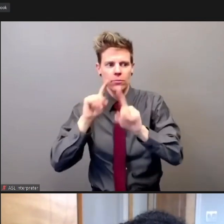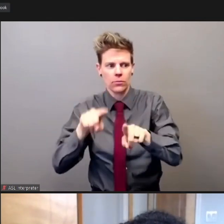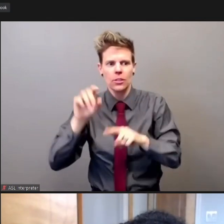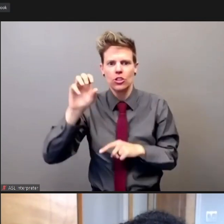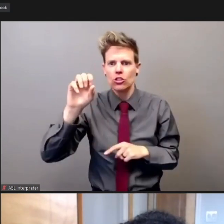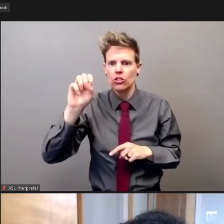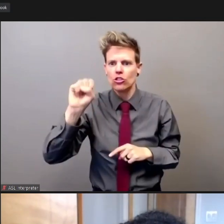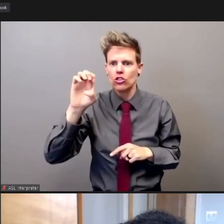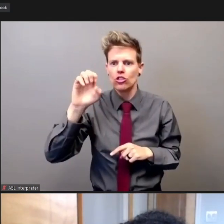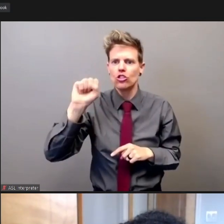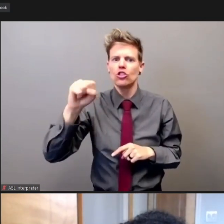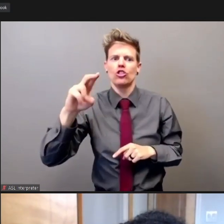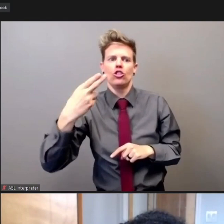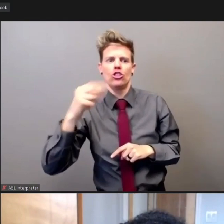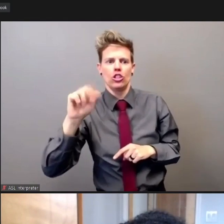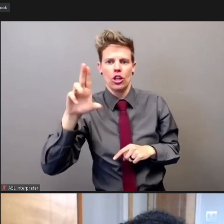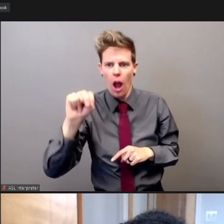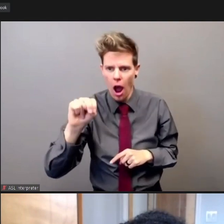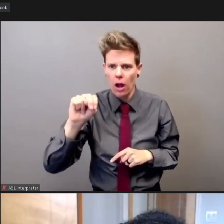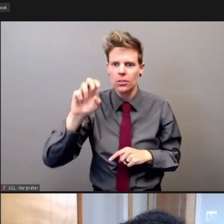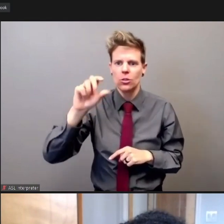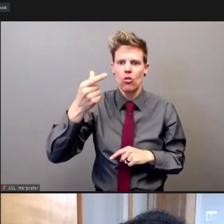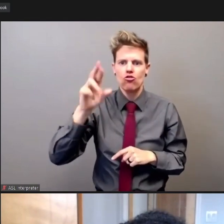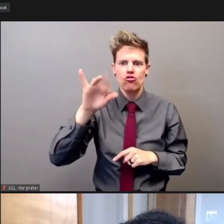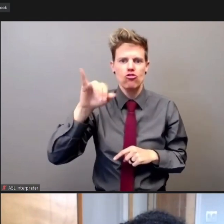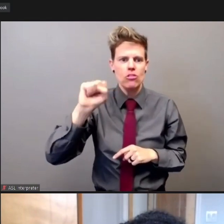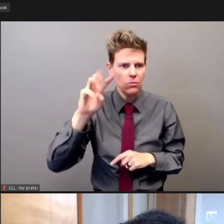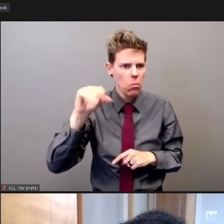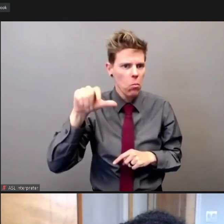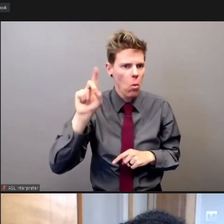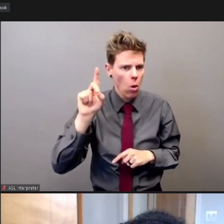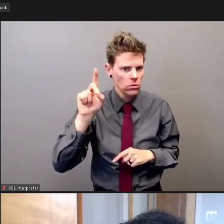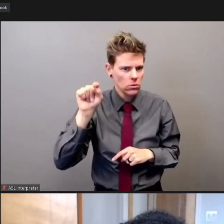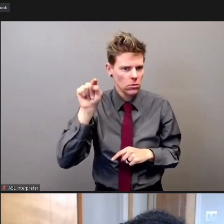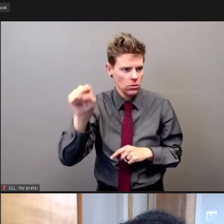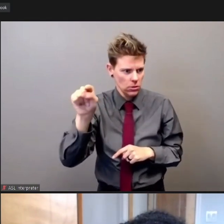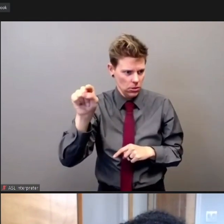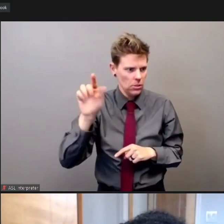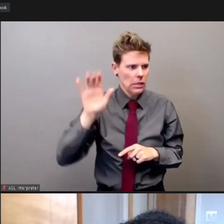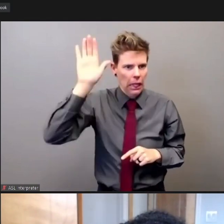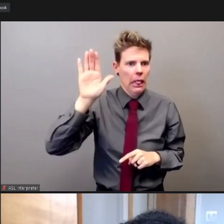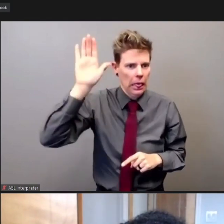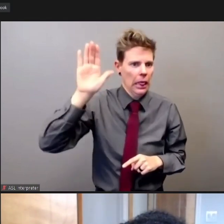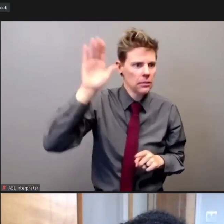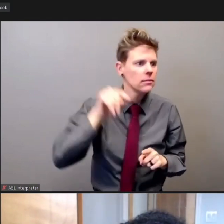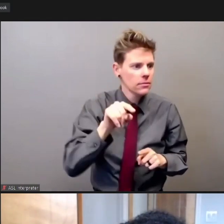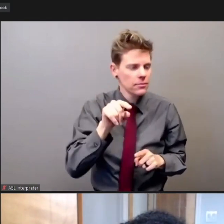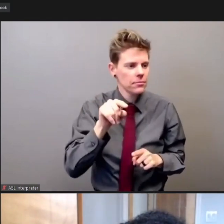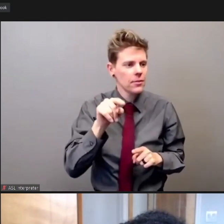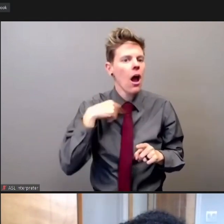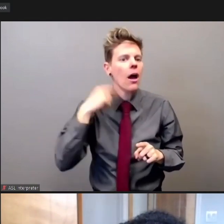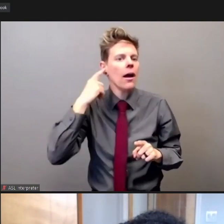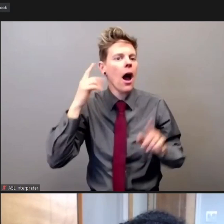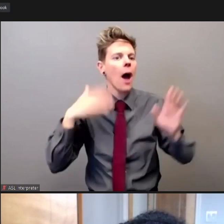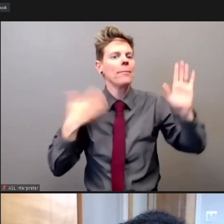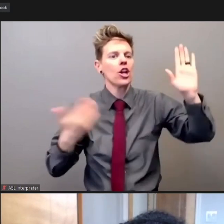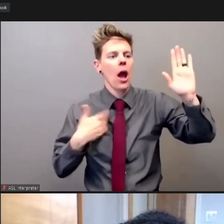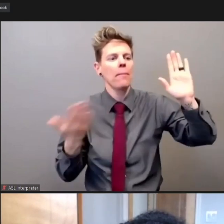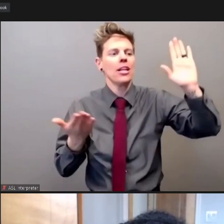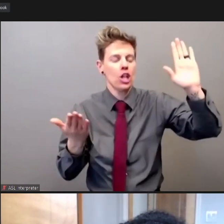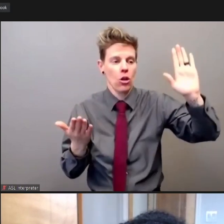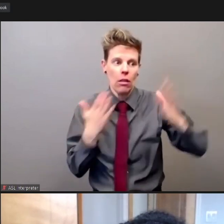him. That's fair. Sean, do we have you? Yeah, I'm here. Perfect. Go right ahead. Thank you so much,